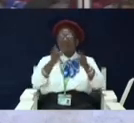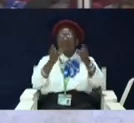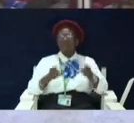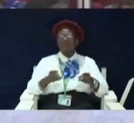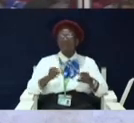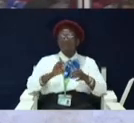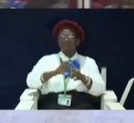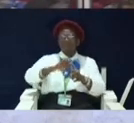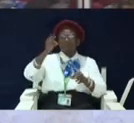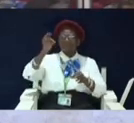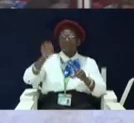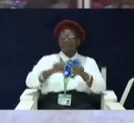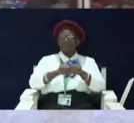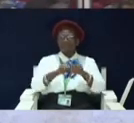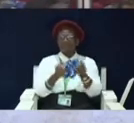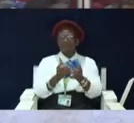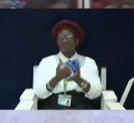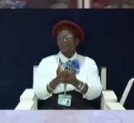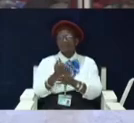breakthrough.